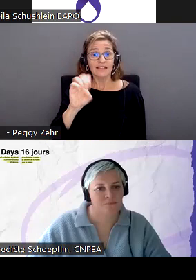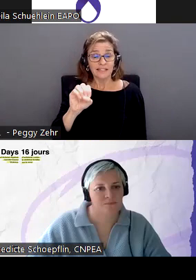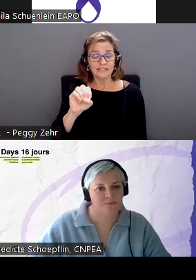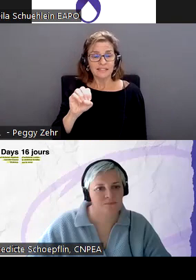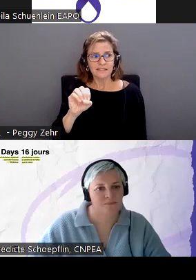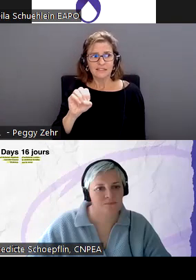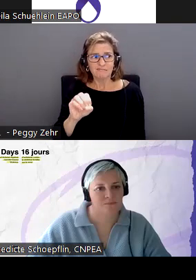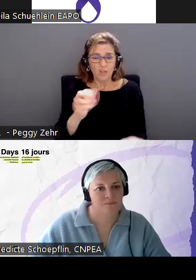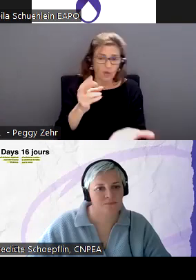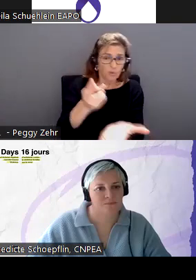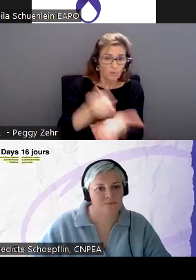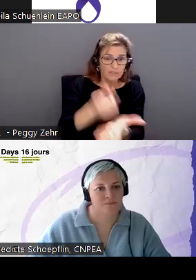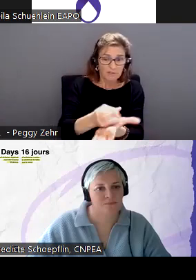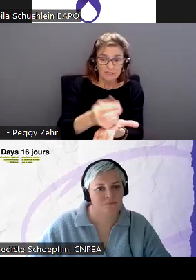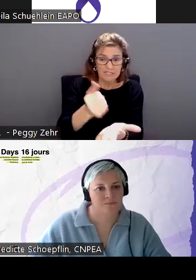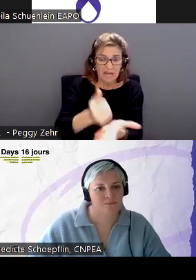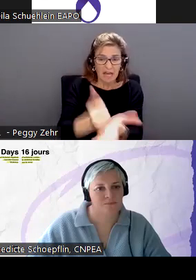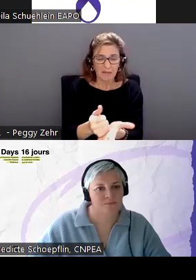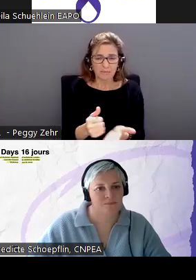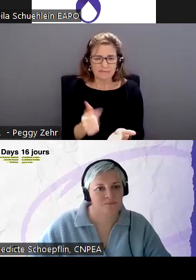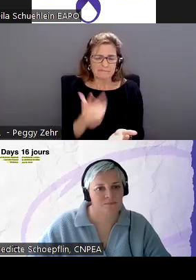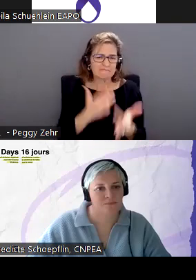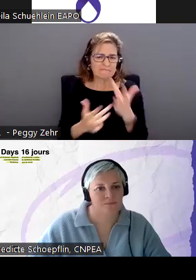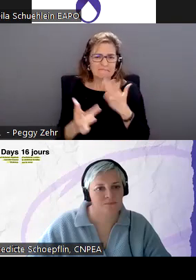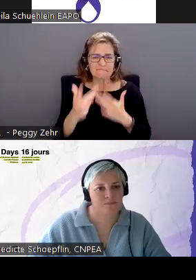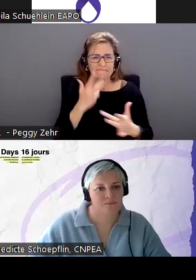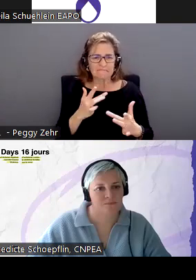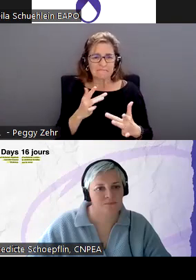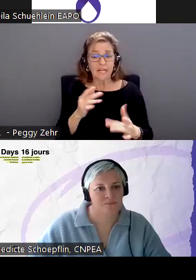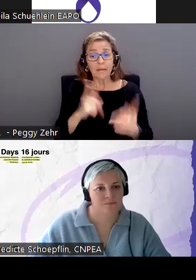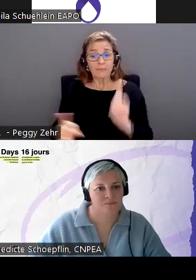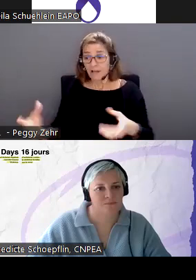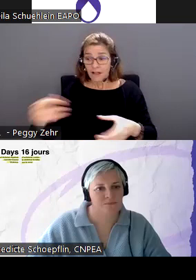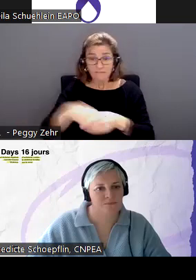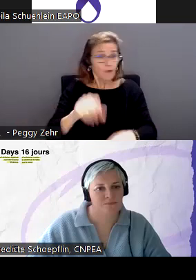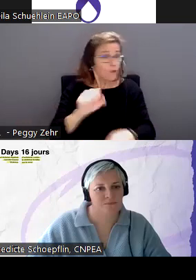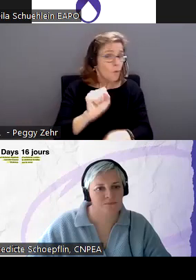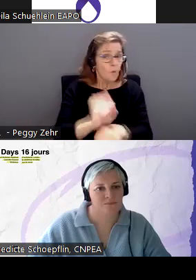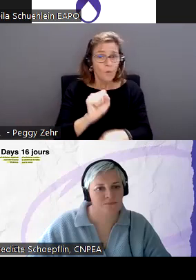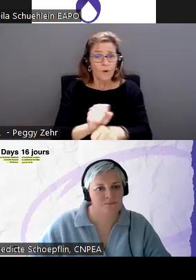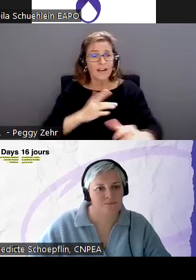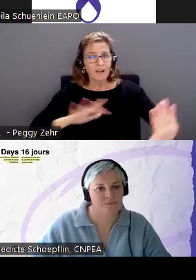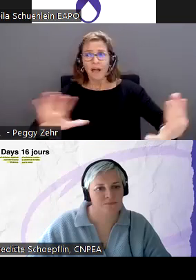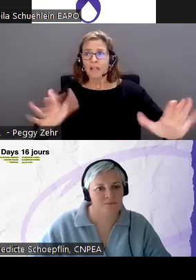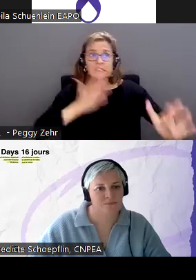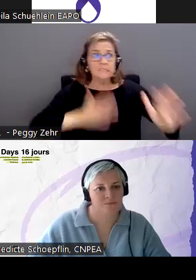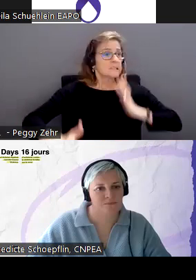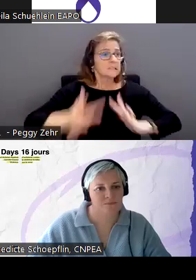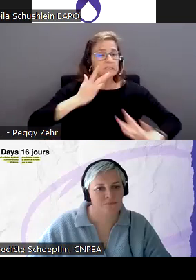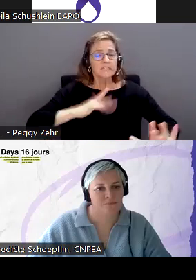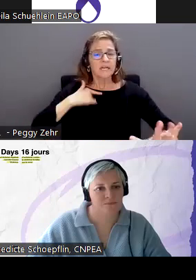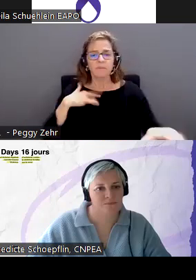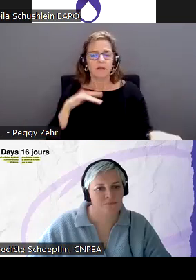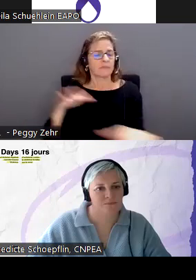work, leaving the work in unprecedented numbers because it feels so important. So I've never really worked